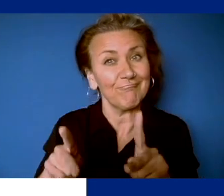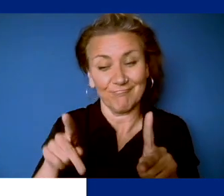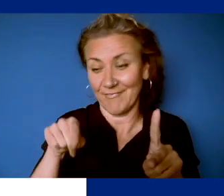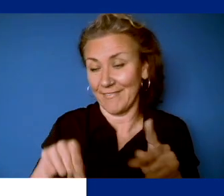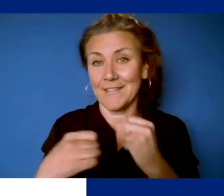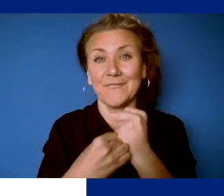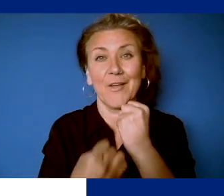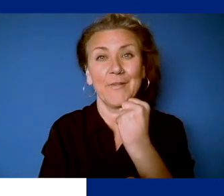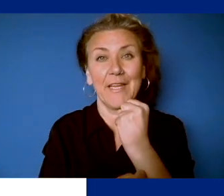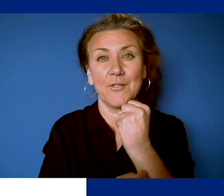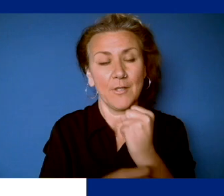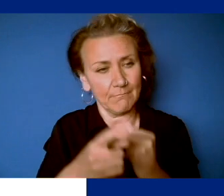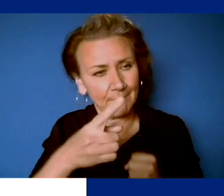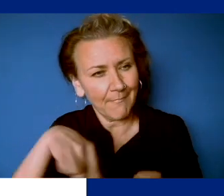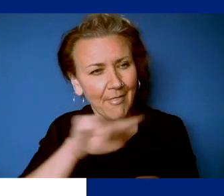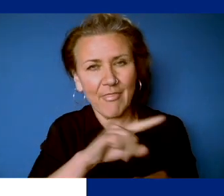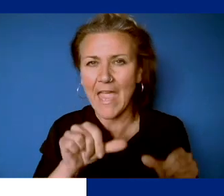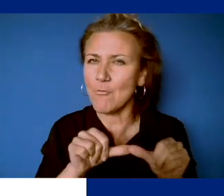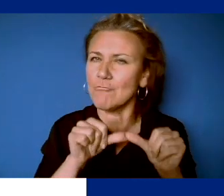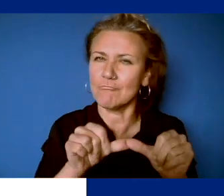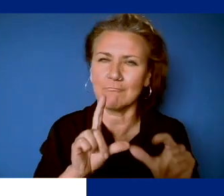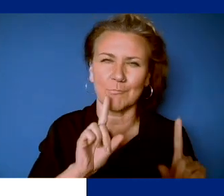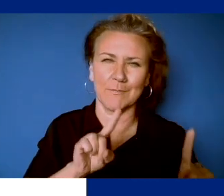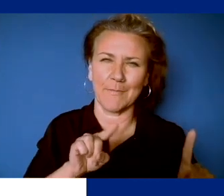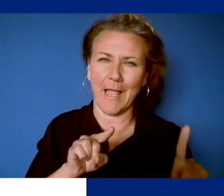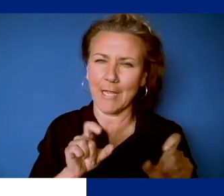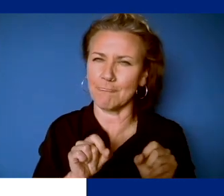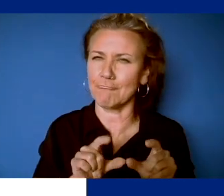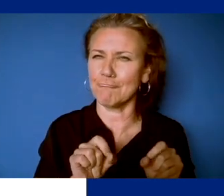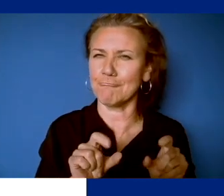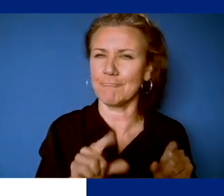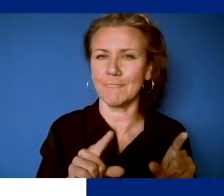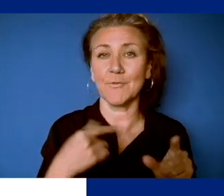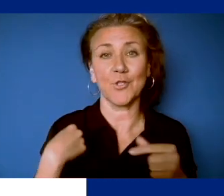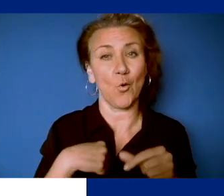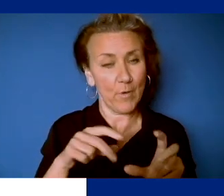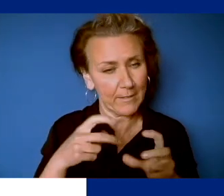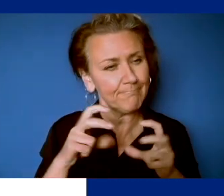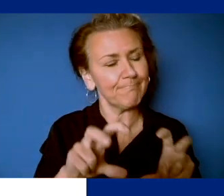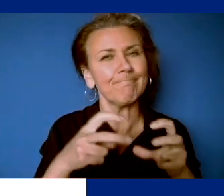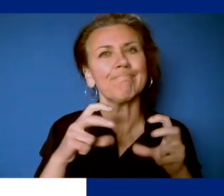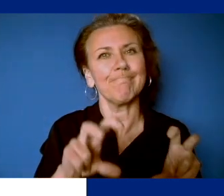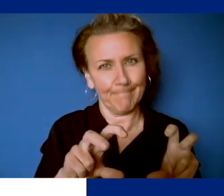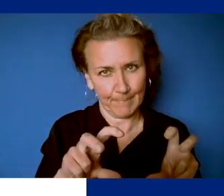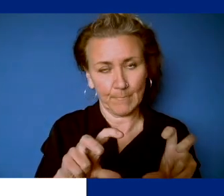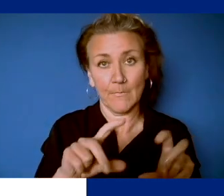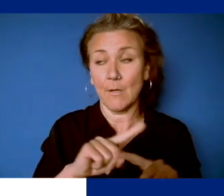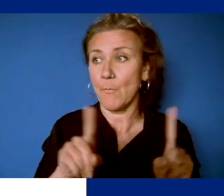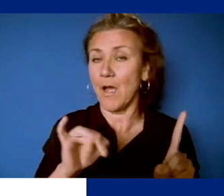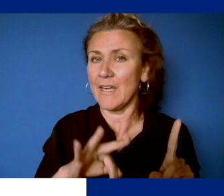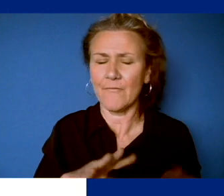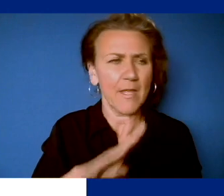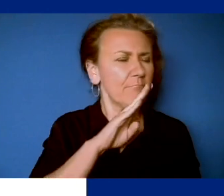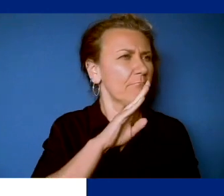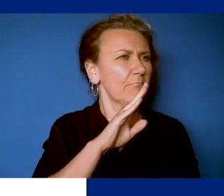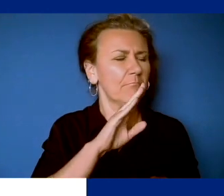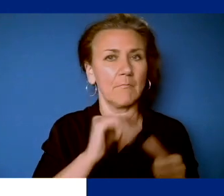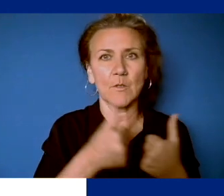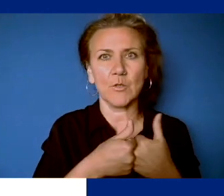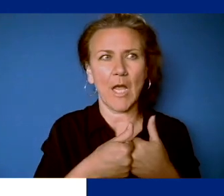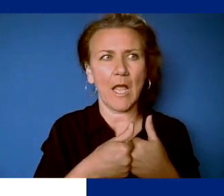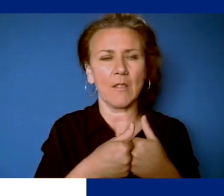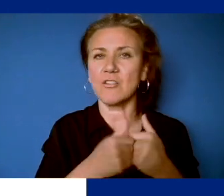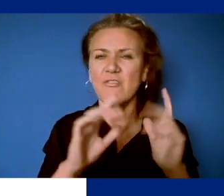Just like the foundation, they respond on an ongoing basis. We fund on an ongoing basis. But when a challenge comes